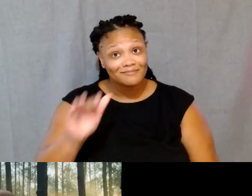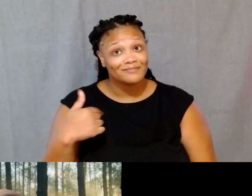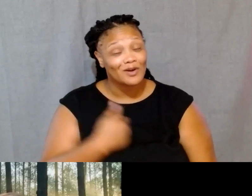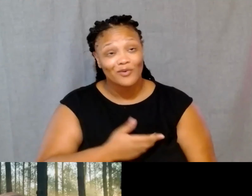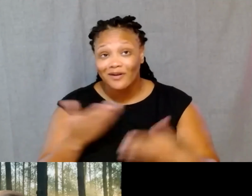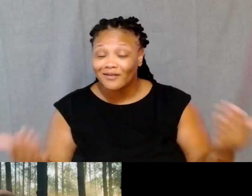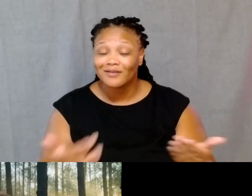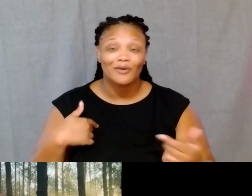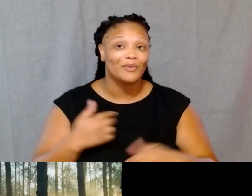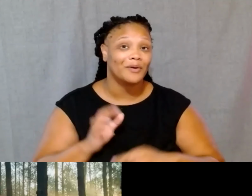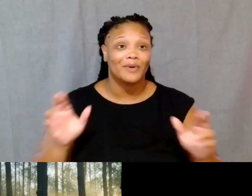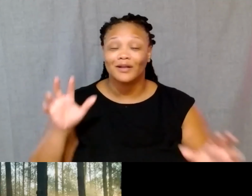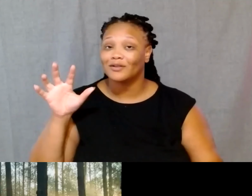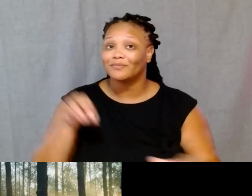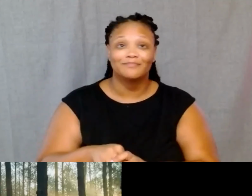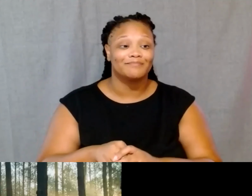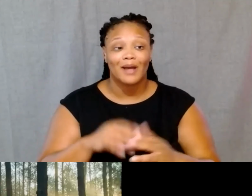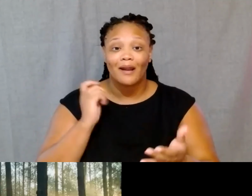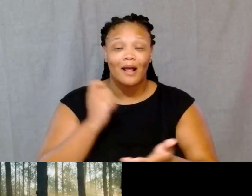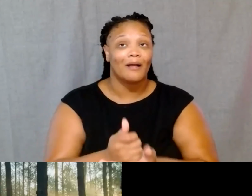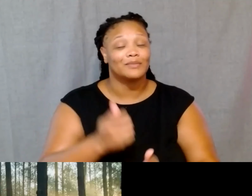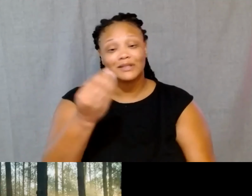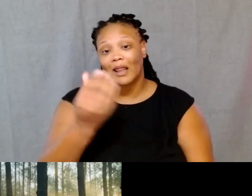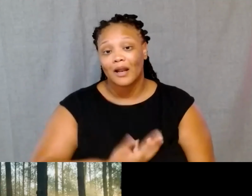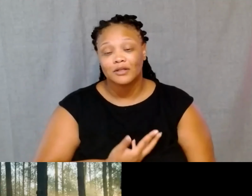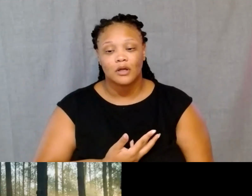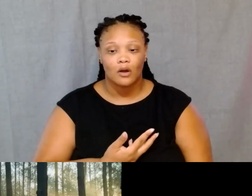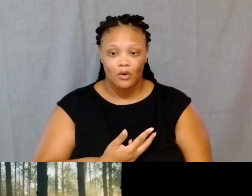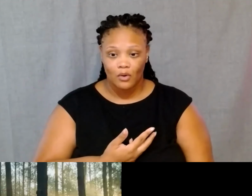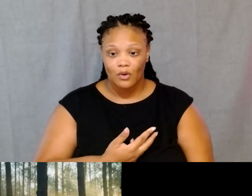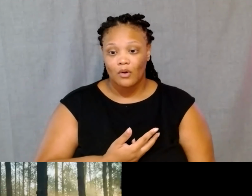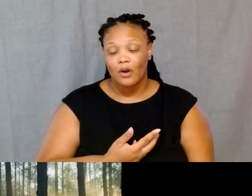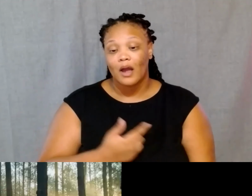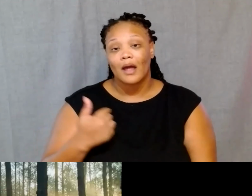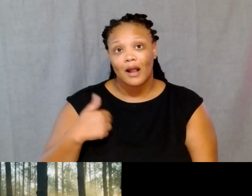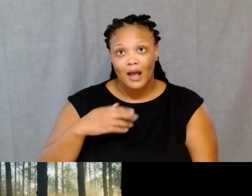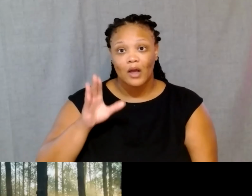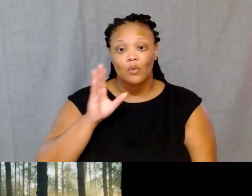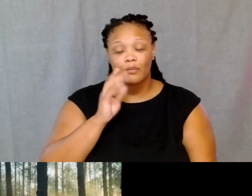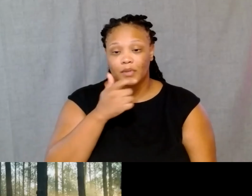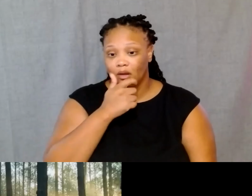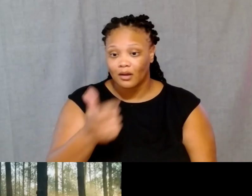to jump in, we're ready to help, let us know. And I'll be on that cited webinar later